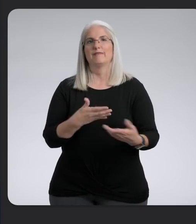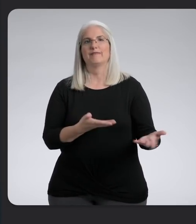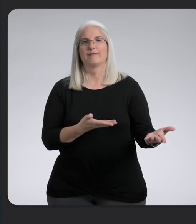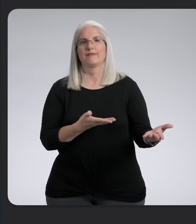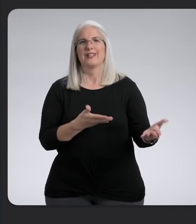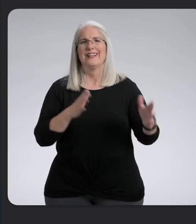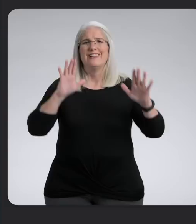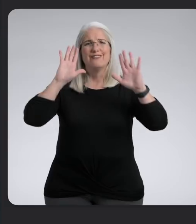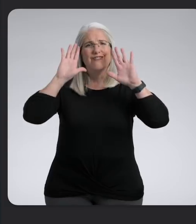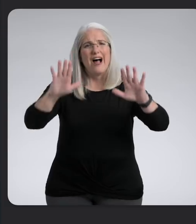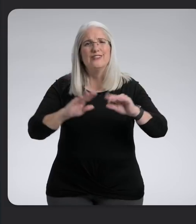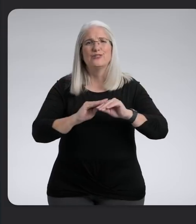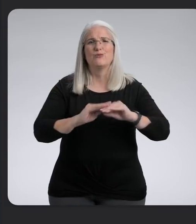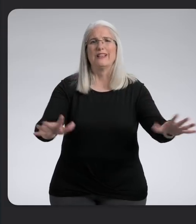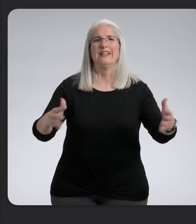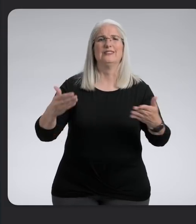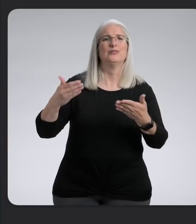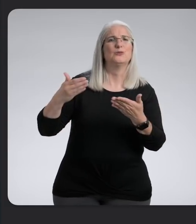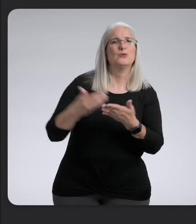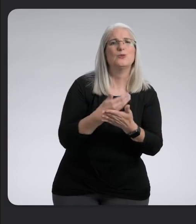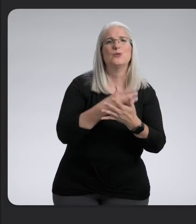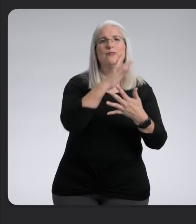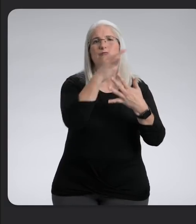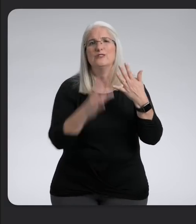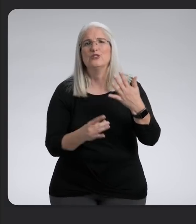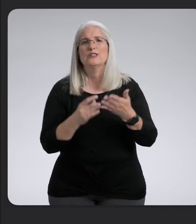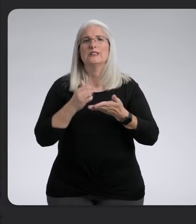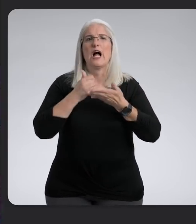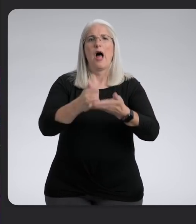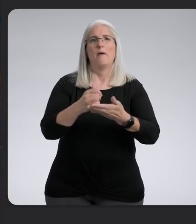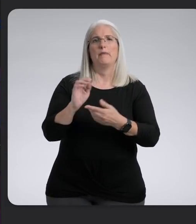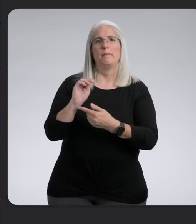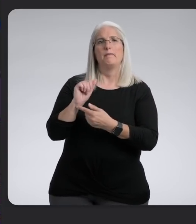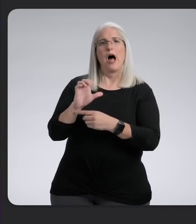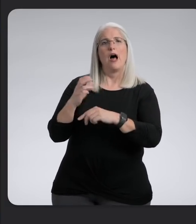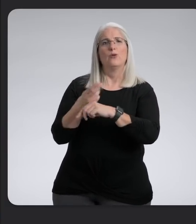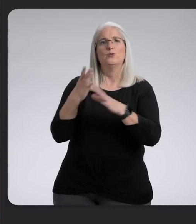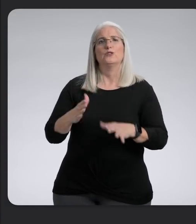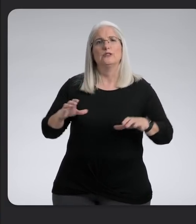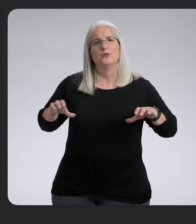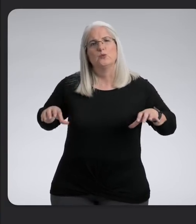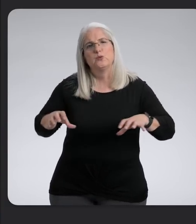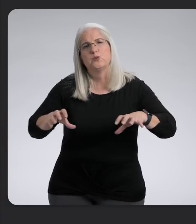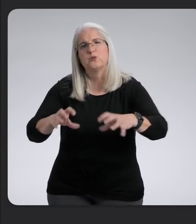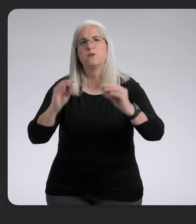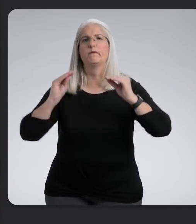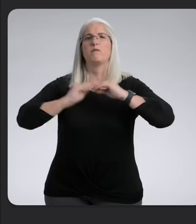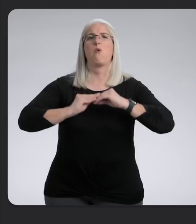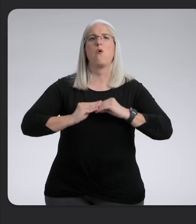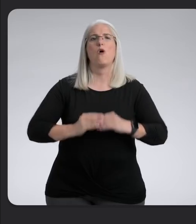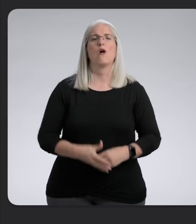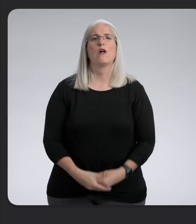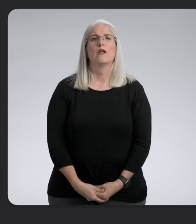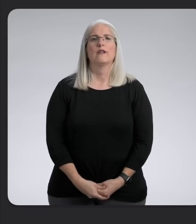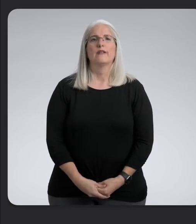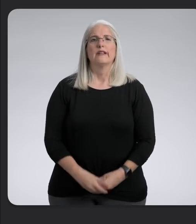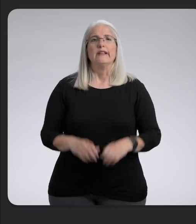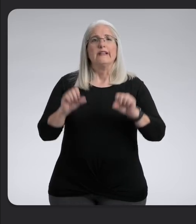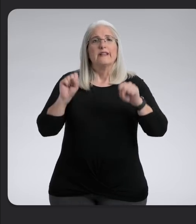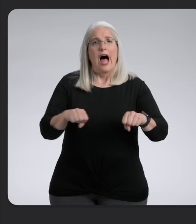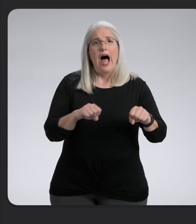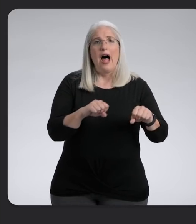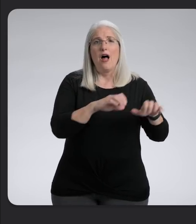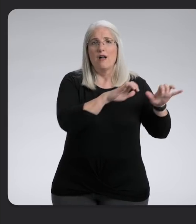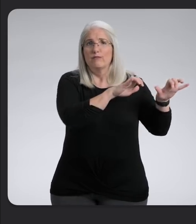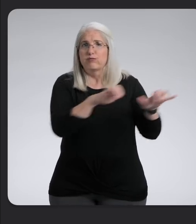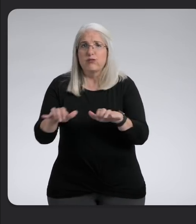features that help Mac users do more than ever. You can work across Mac and your other devices using Universal Control and AirPlay to